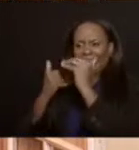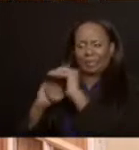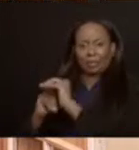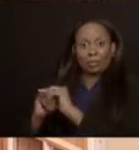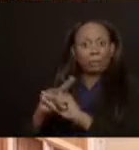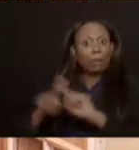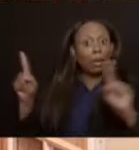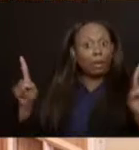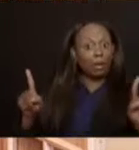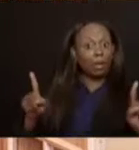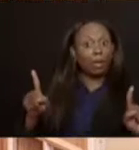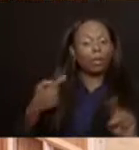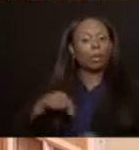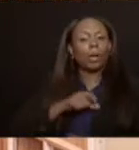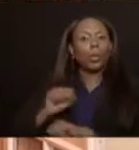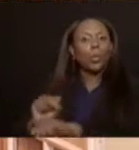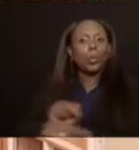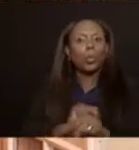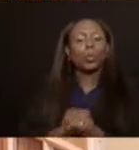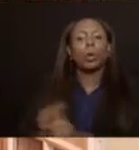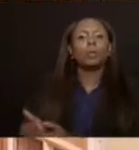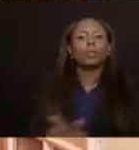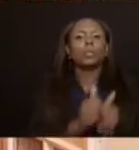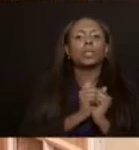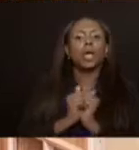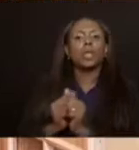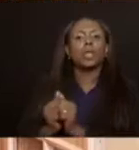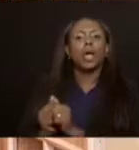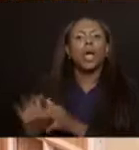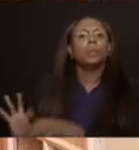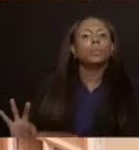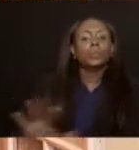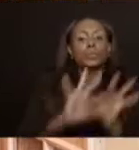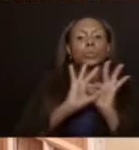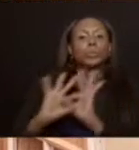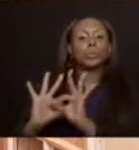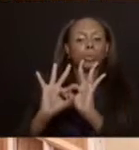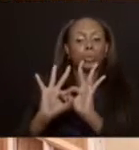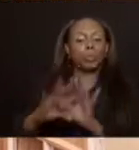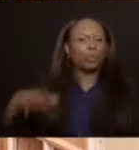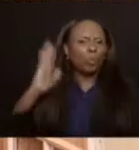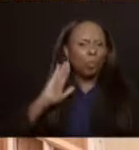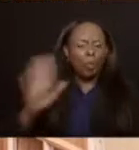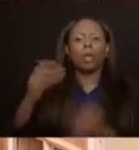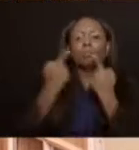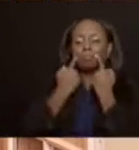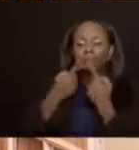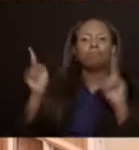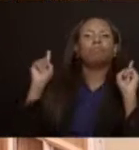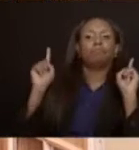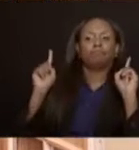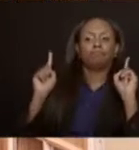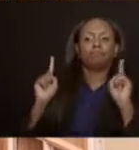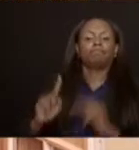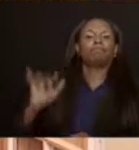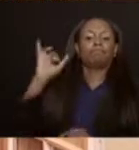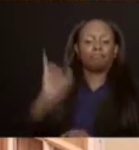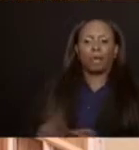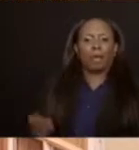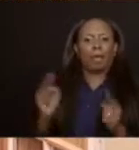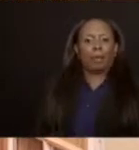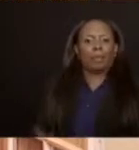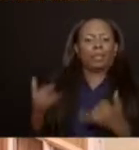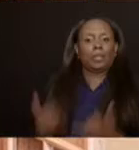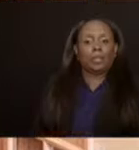together and where we treat to this as a national issue, that we will always succeed. And that is exactly where we are today.